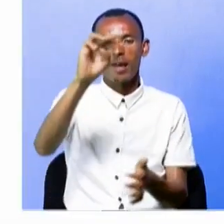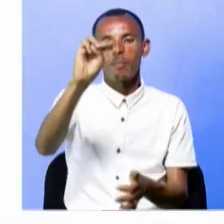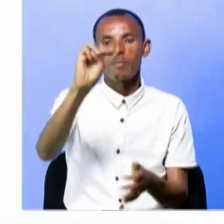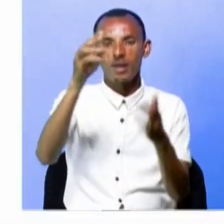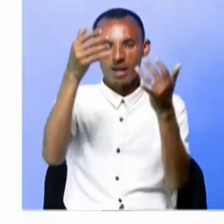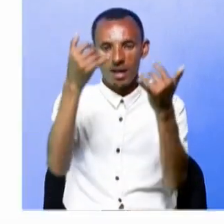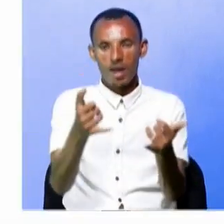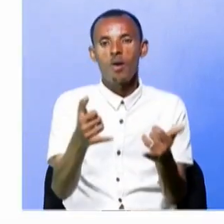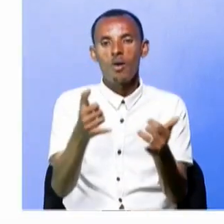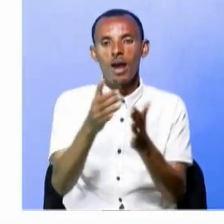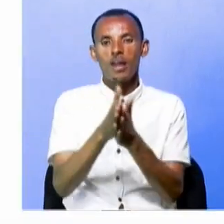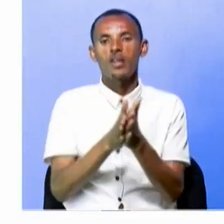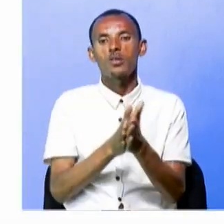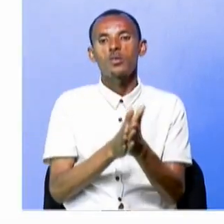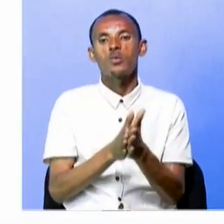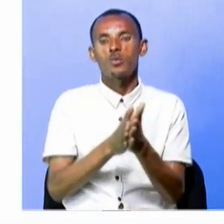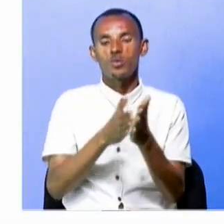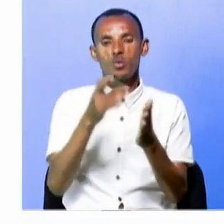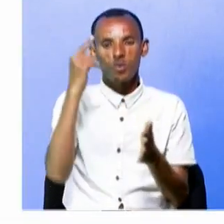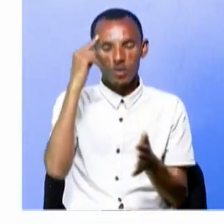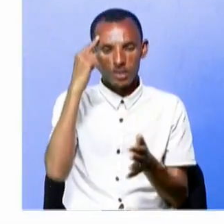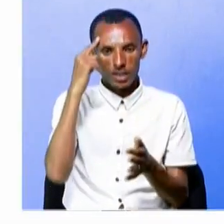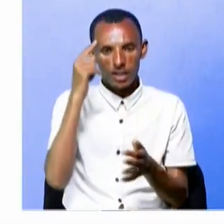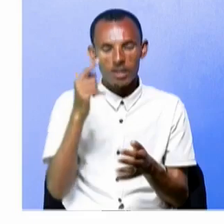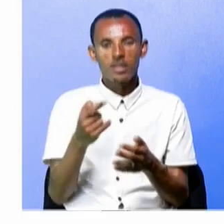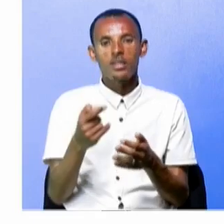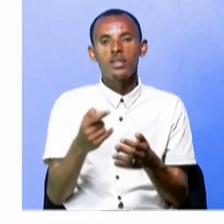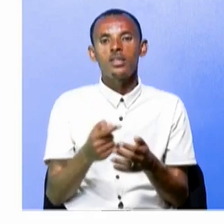Now I need you to consider